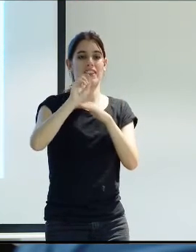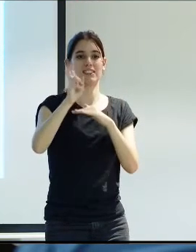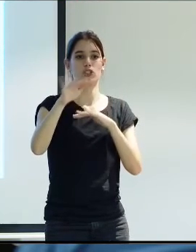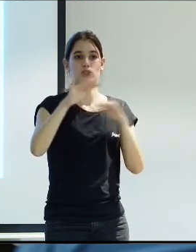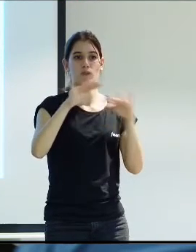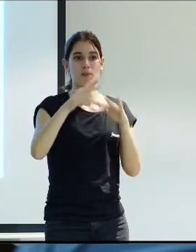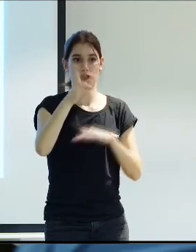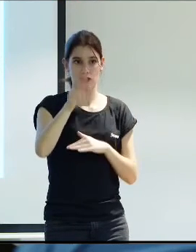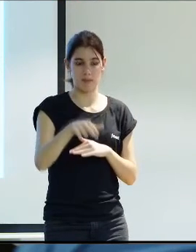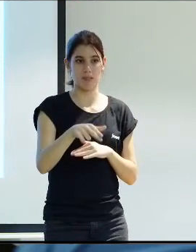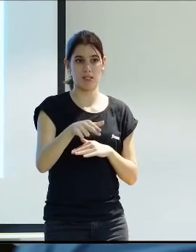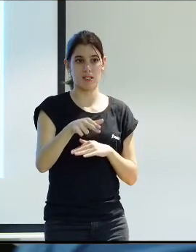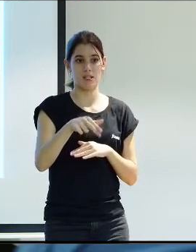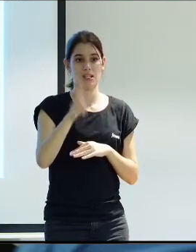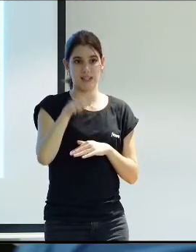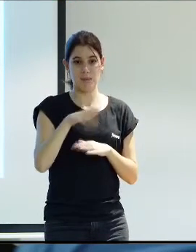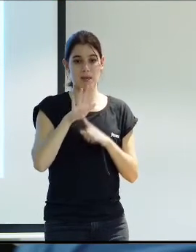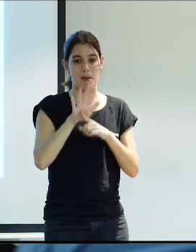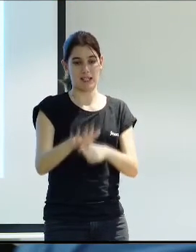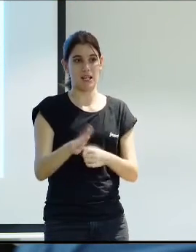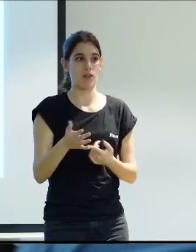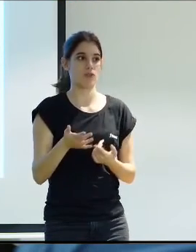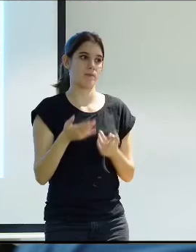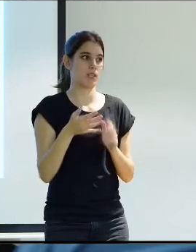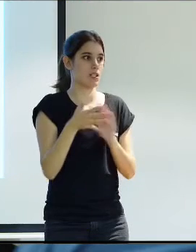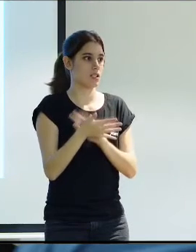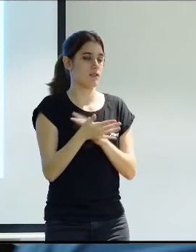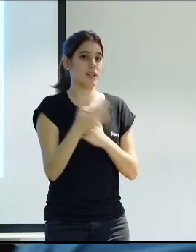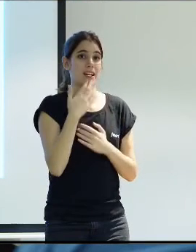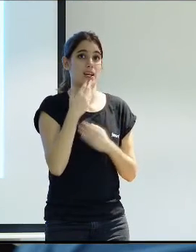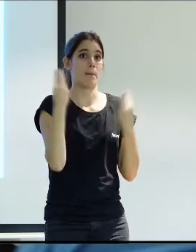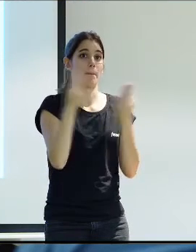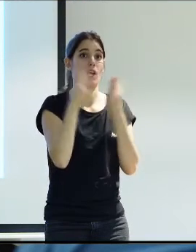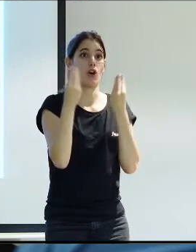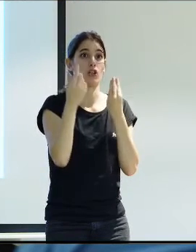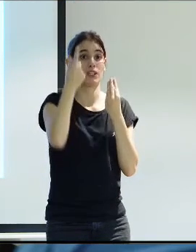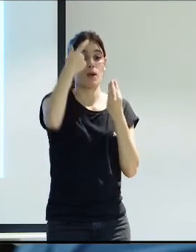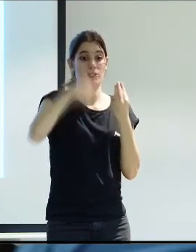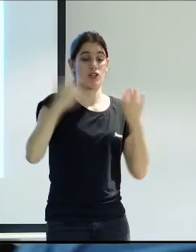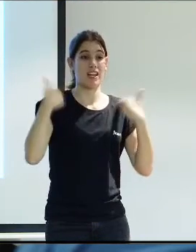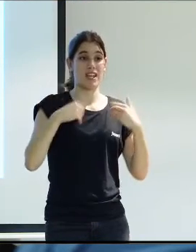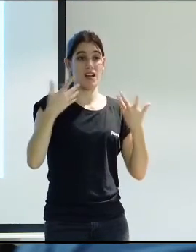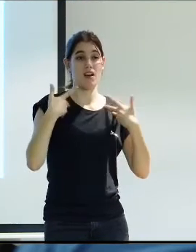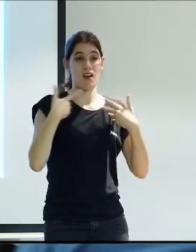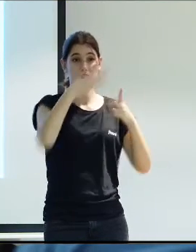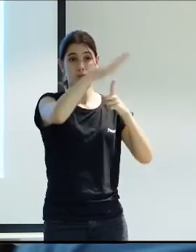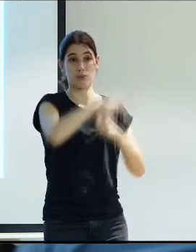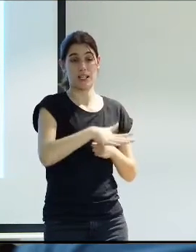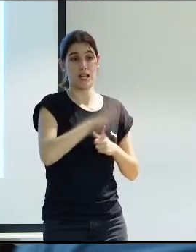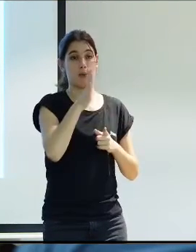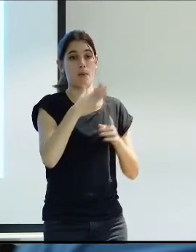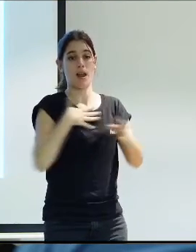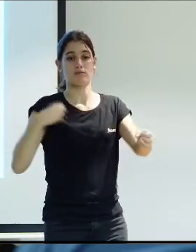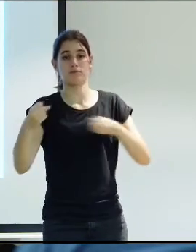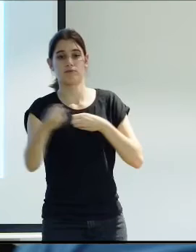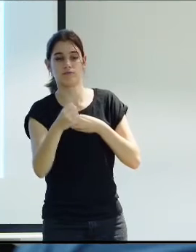And then this should help with the developments with other movements. Some have been marginalized, and someone who has been